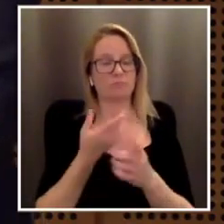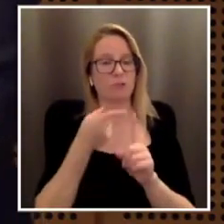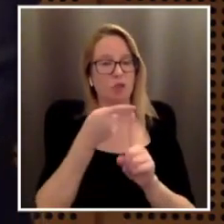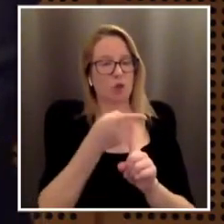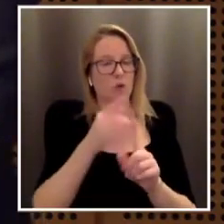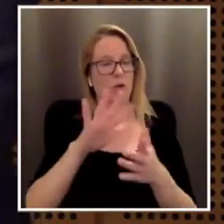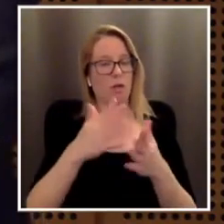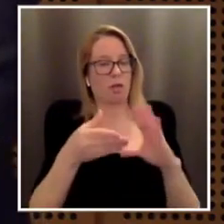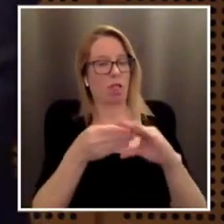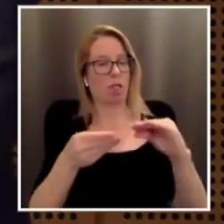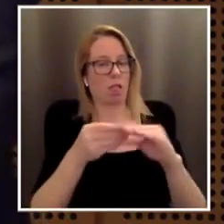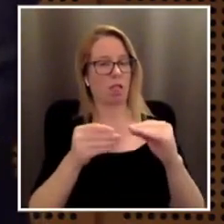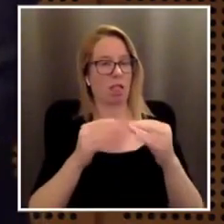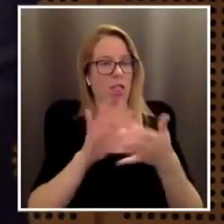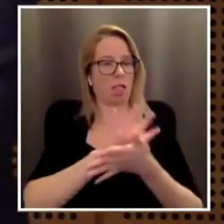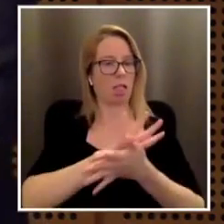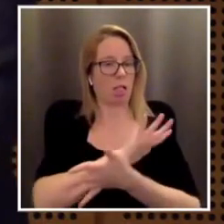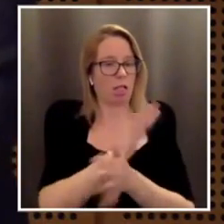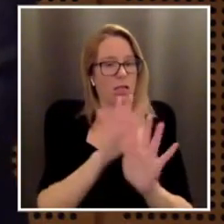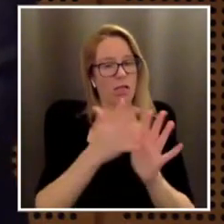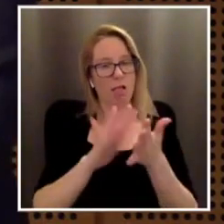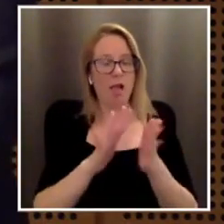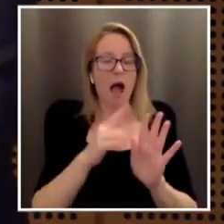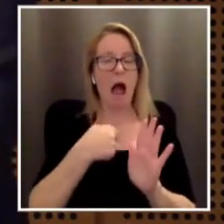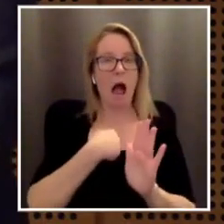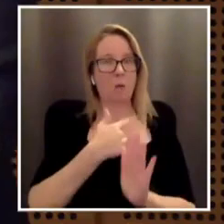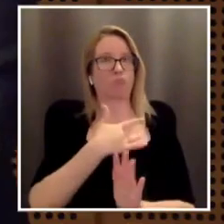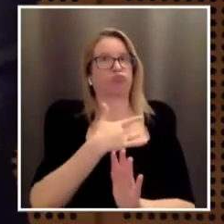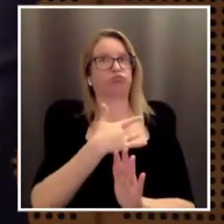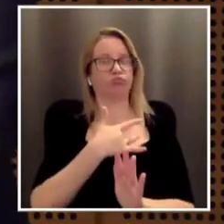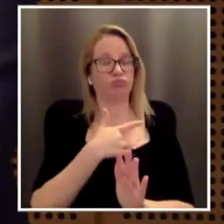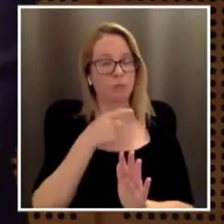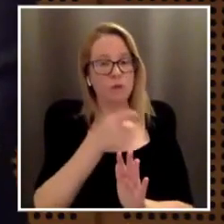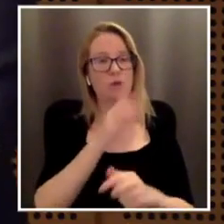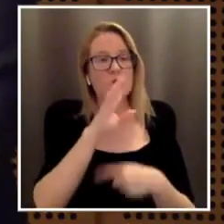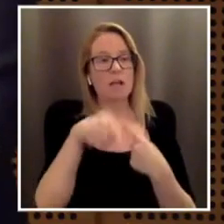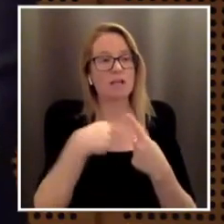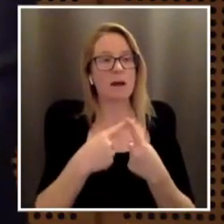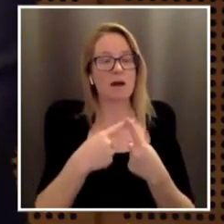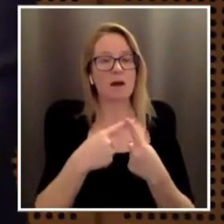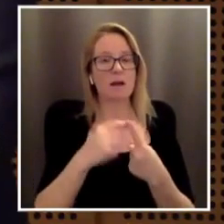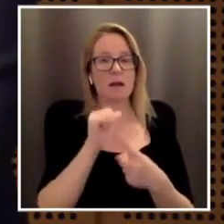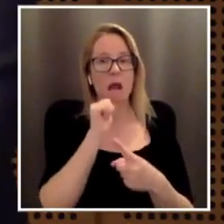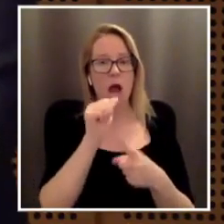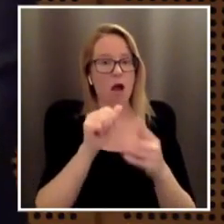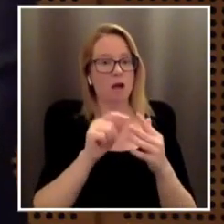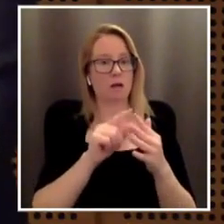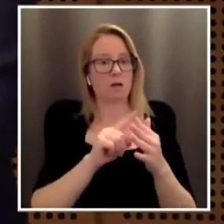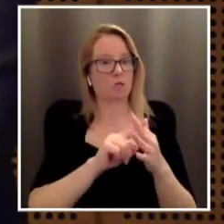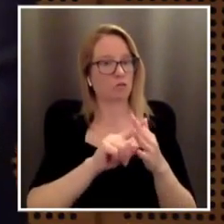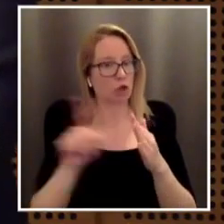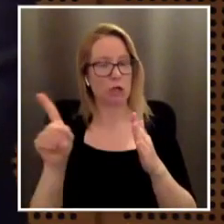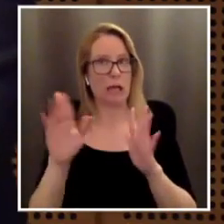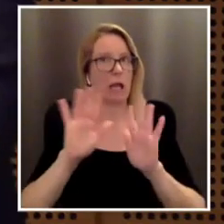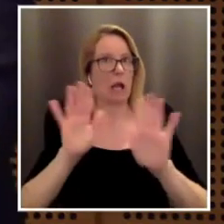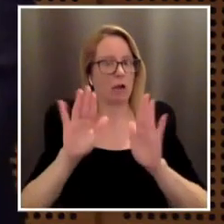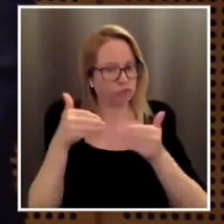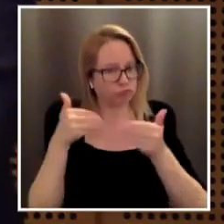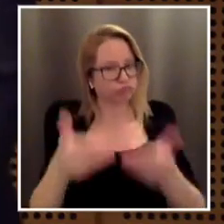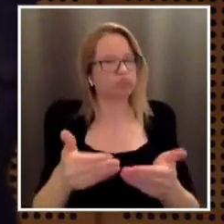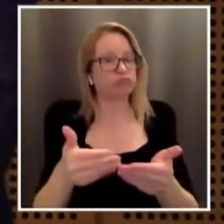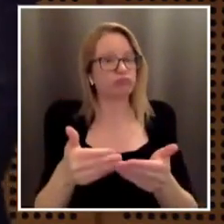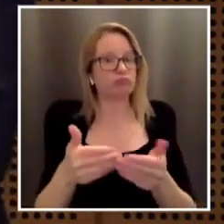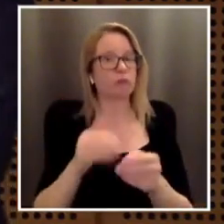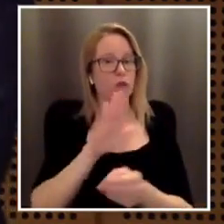to that I was really moved by. You talked about not retreating and going forth and your